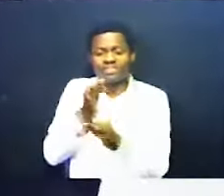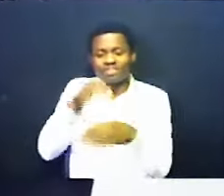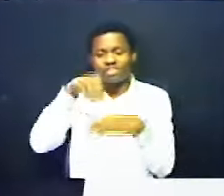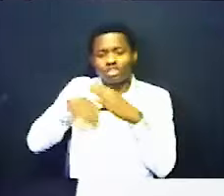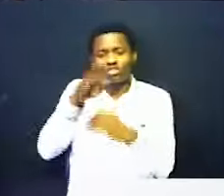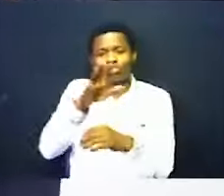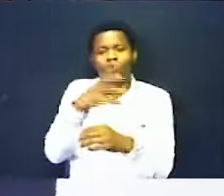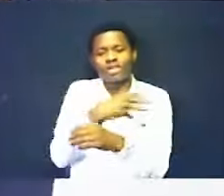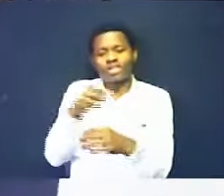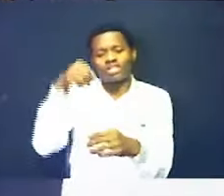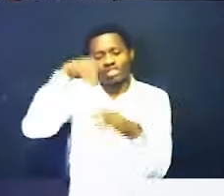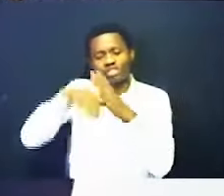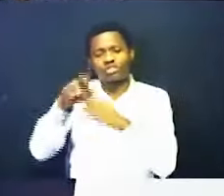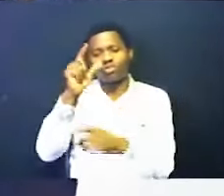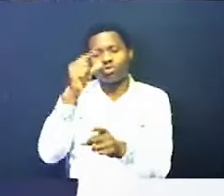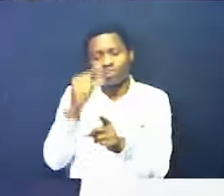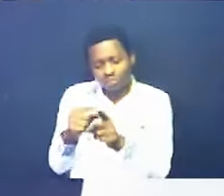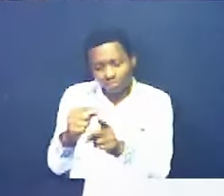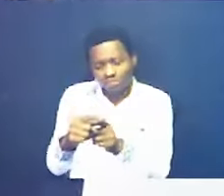in your word.